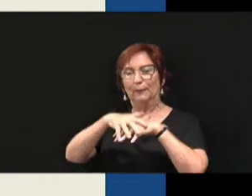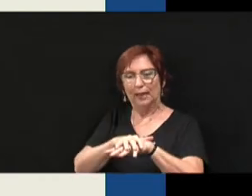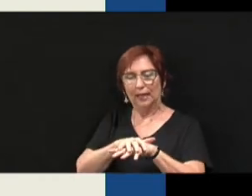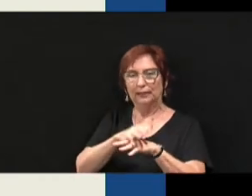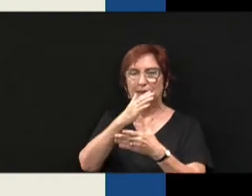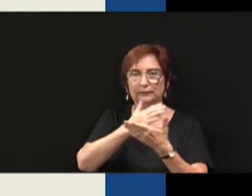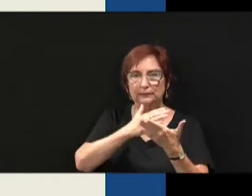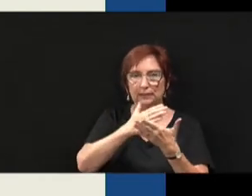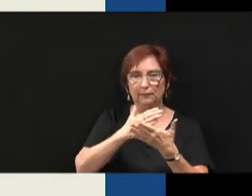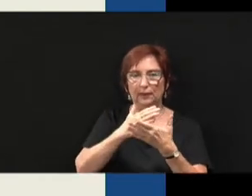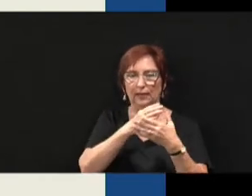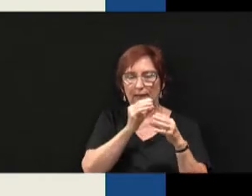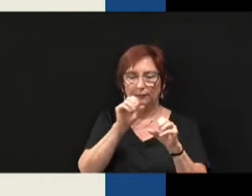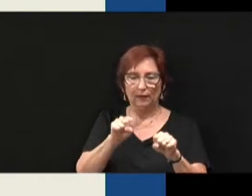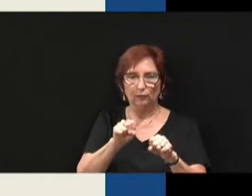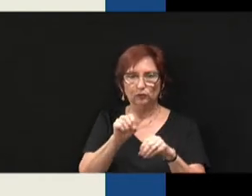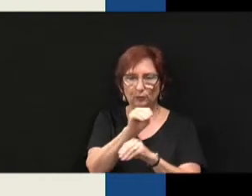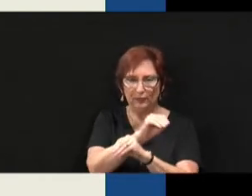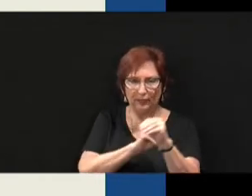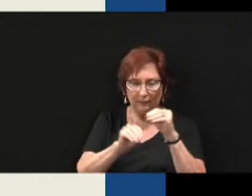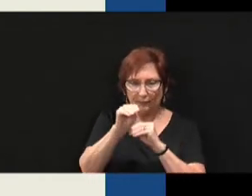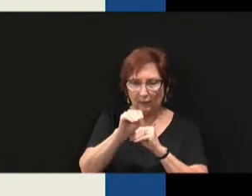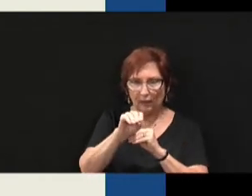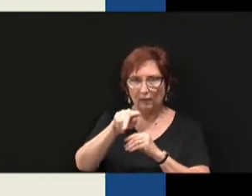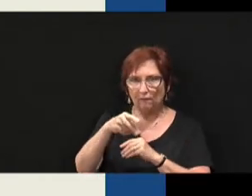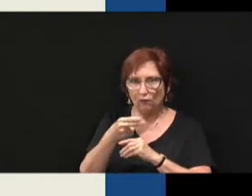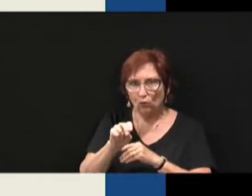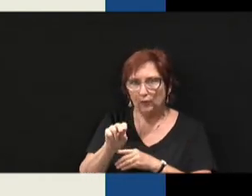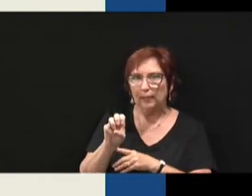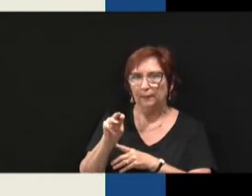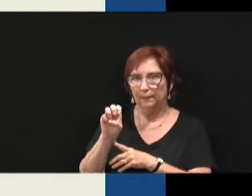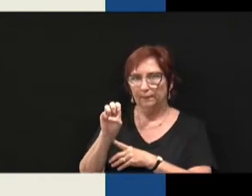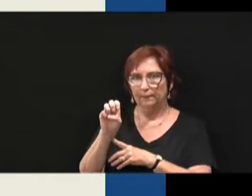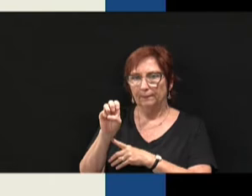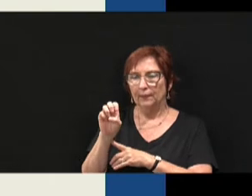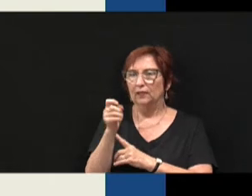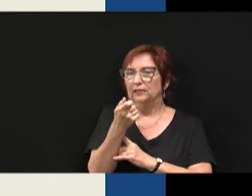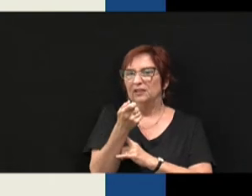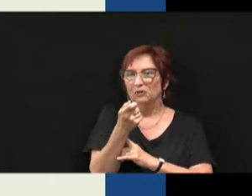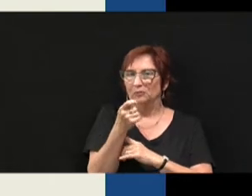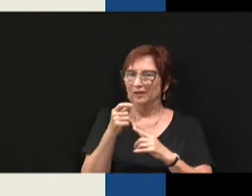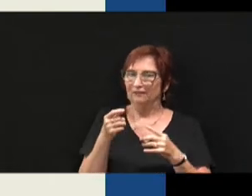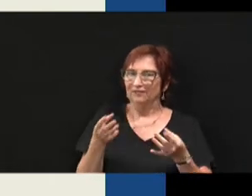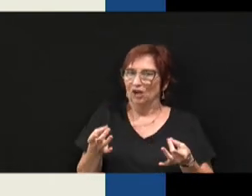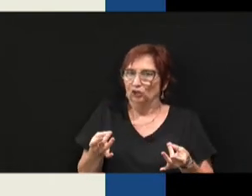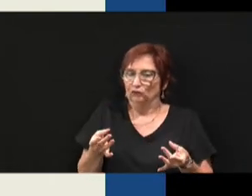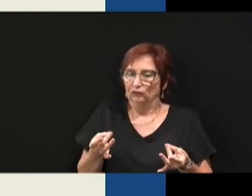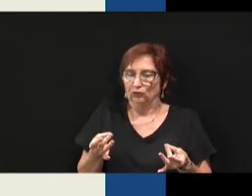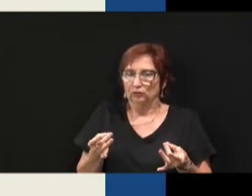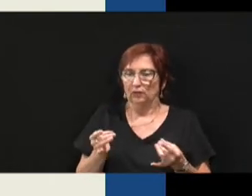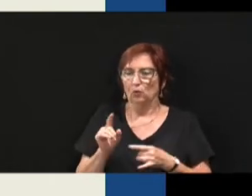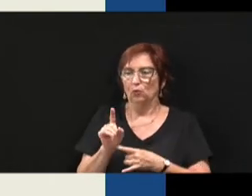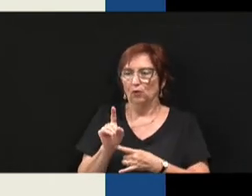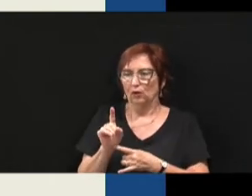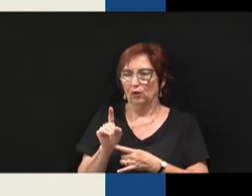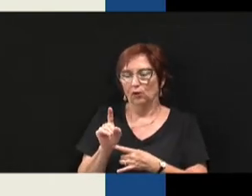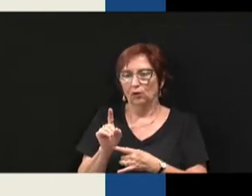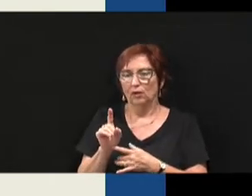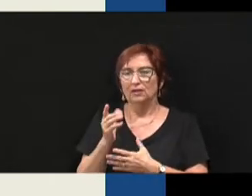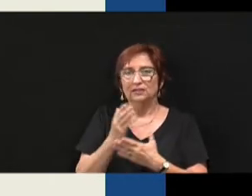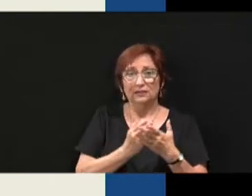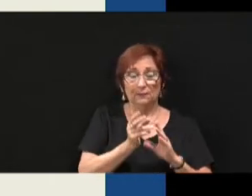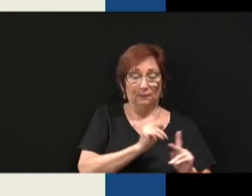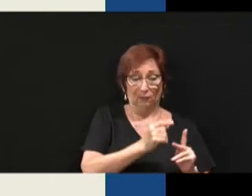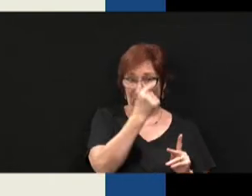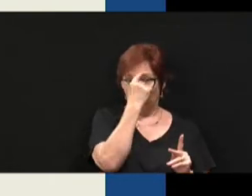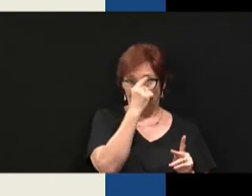manipulate the phoneme. There is a little bit of controversy where some people think